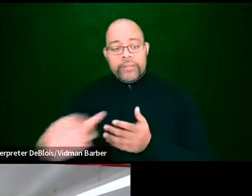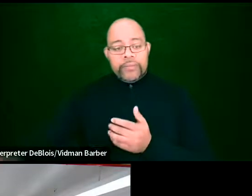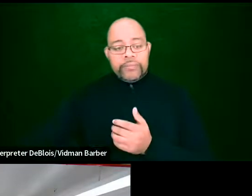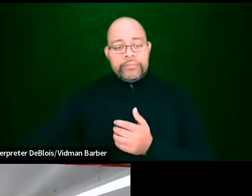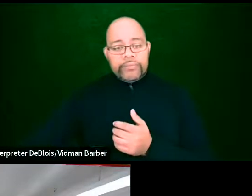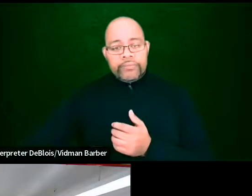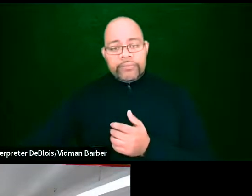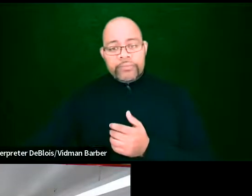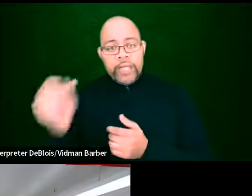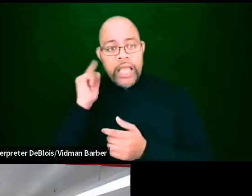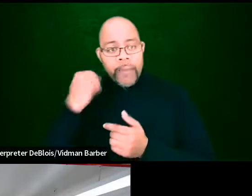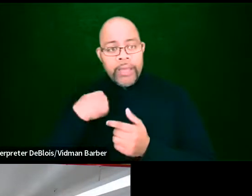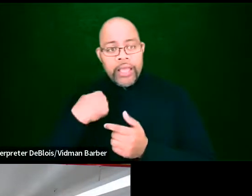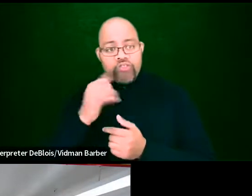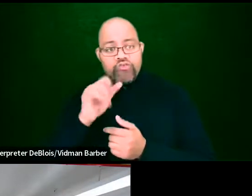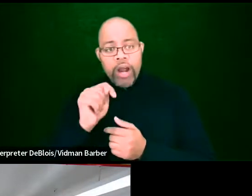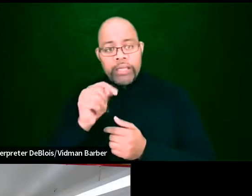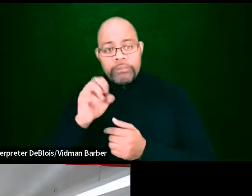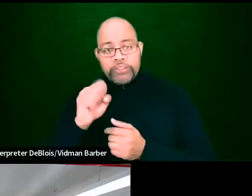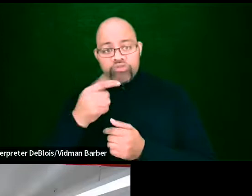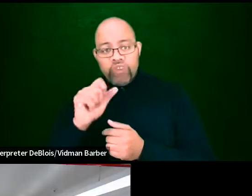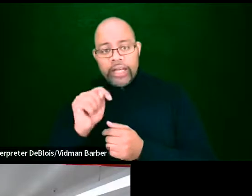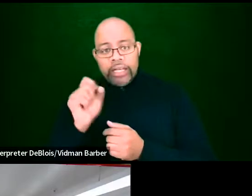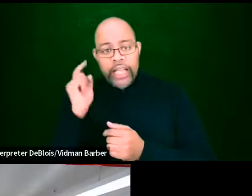Miss Grant, can you hear me? No.